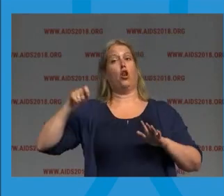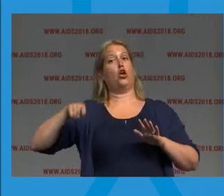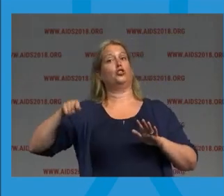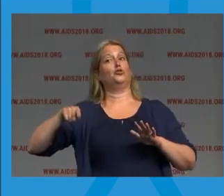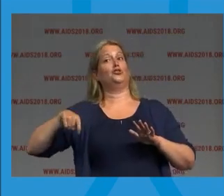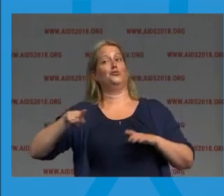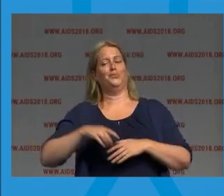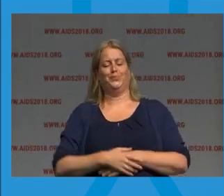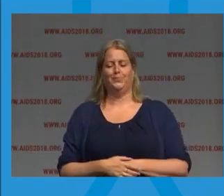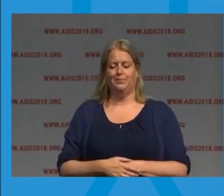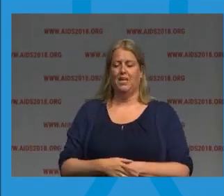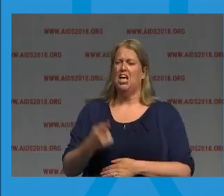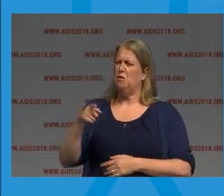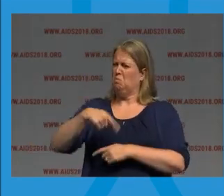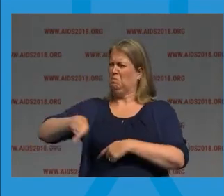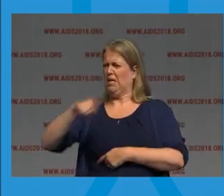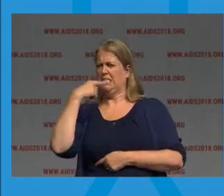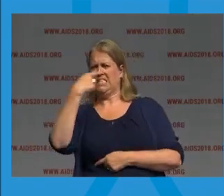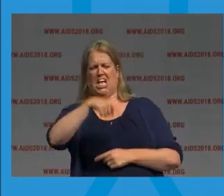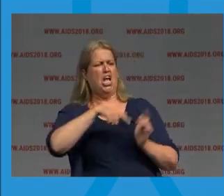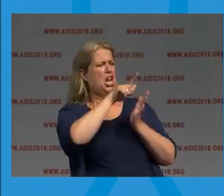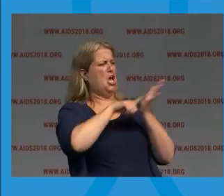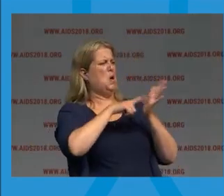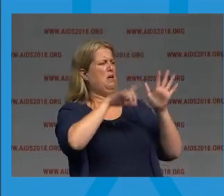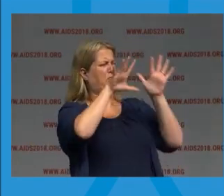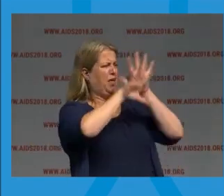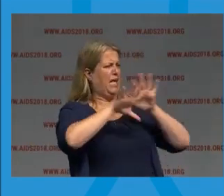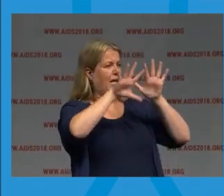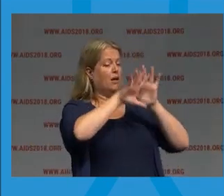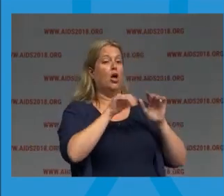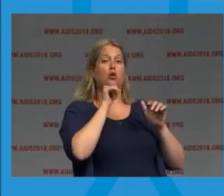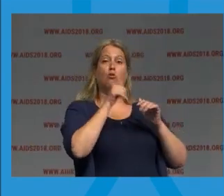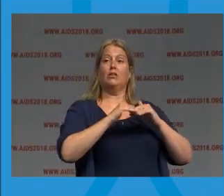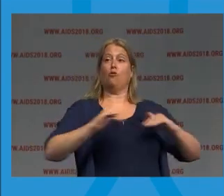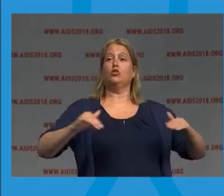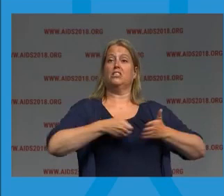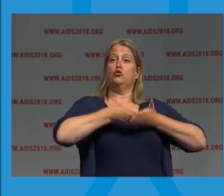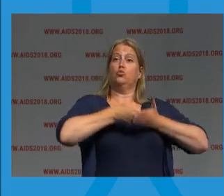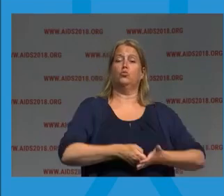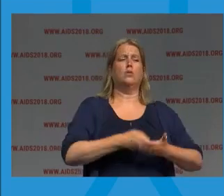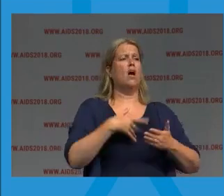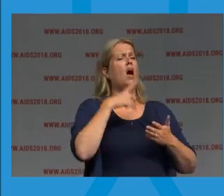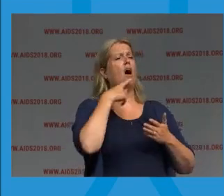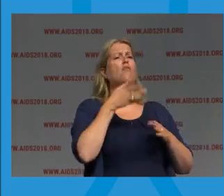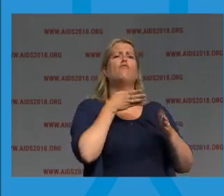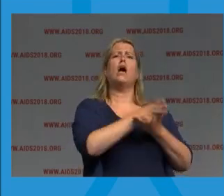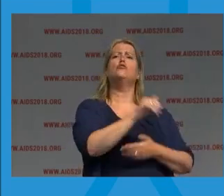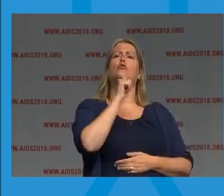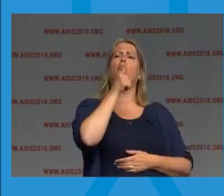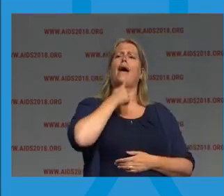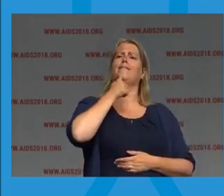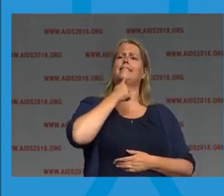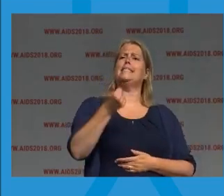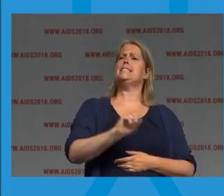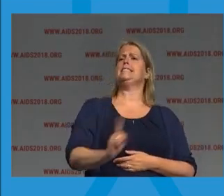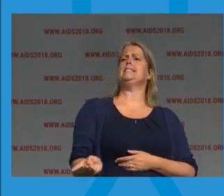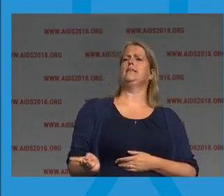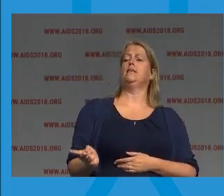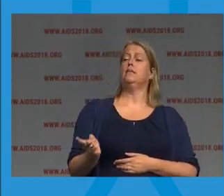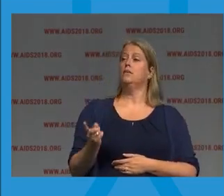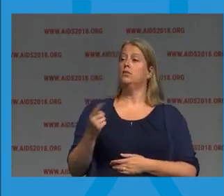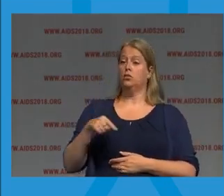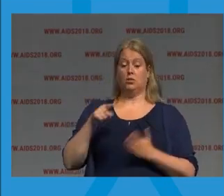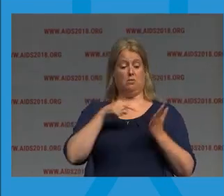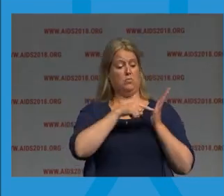that the law was vague, the law was unconstitutional, it violated the right to privacy, because in that law it said if a person knew